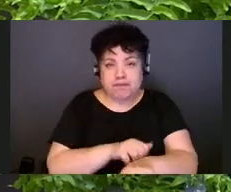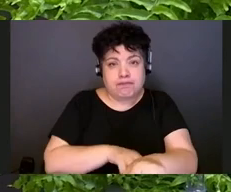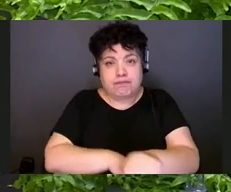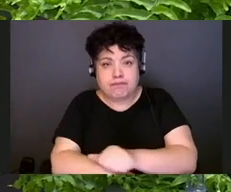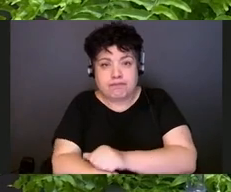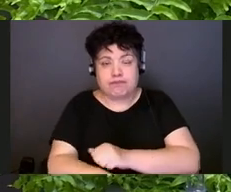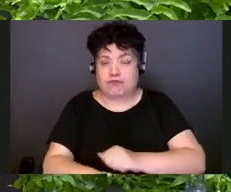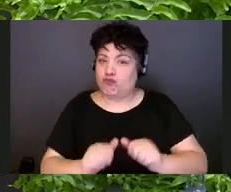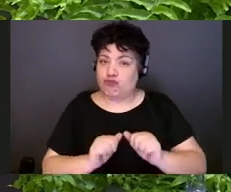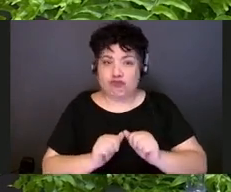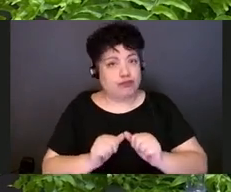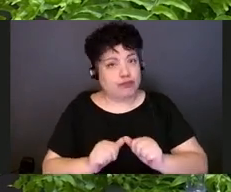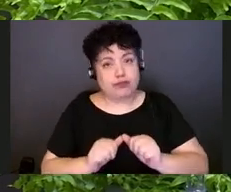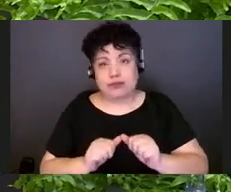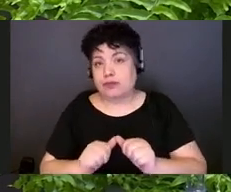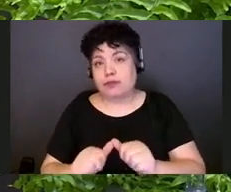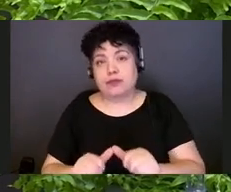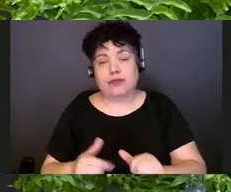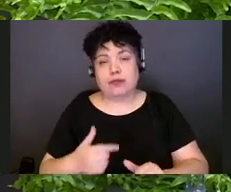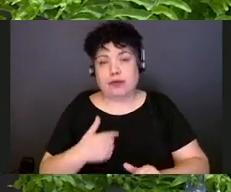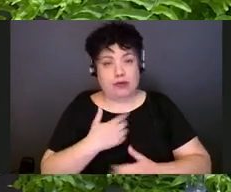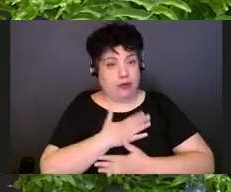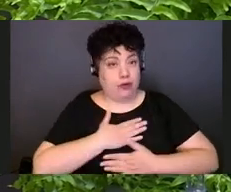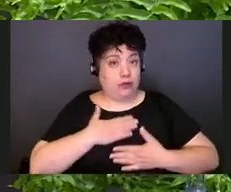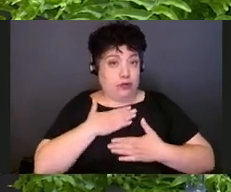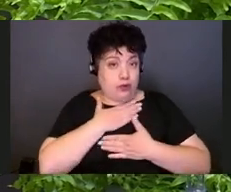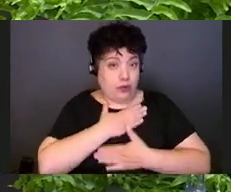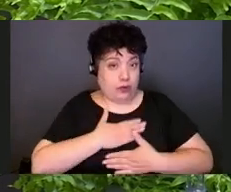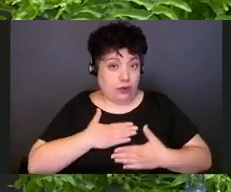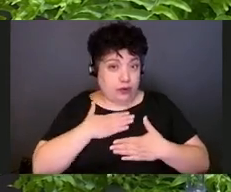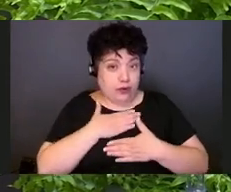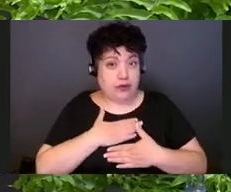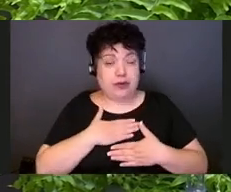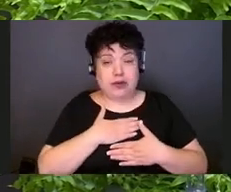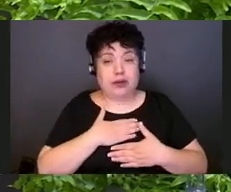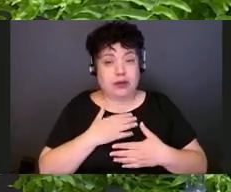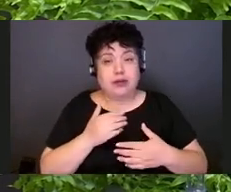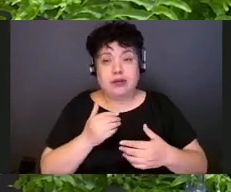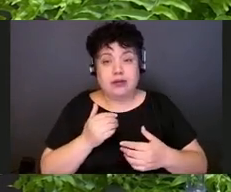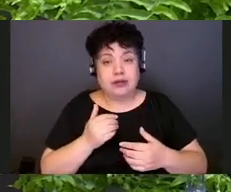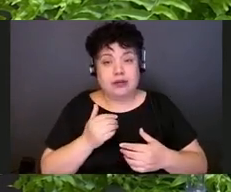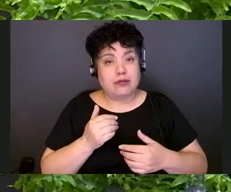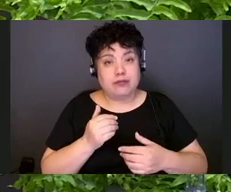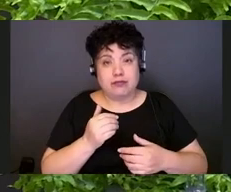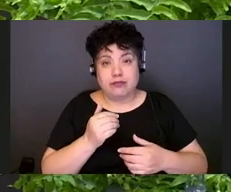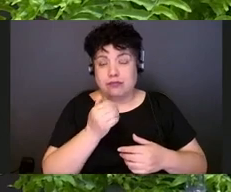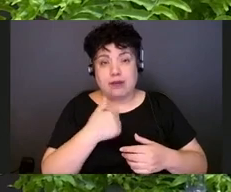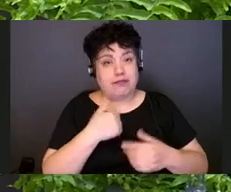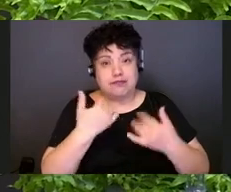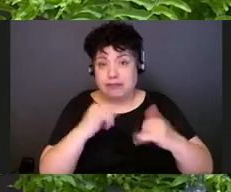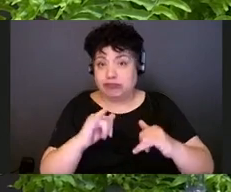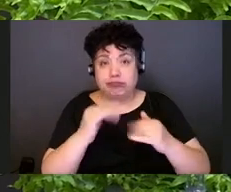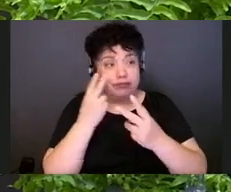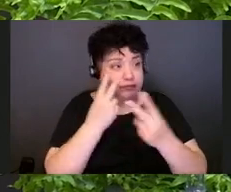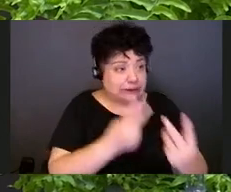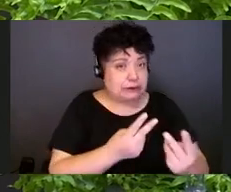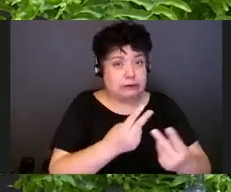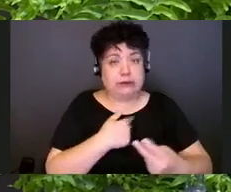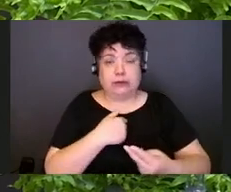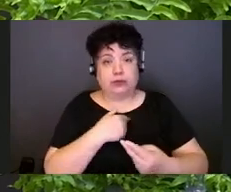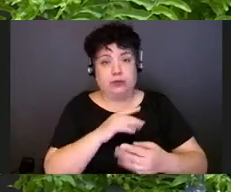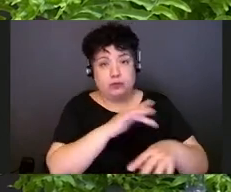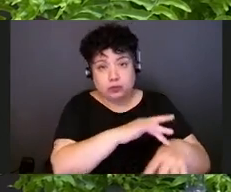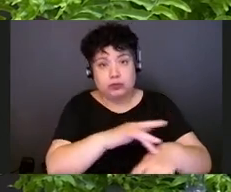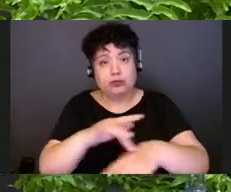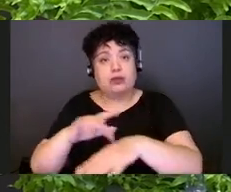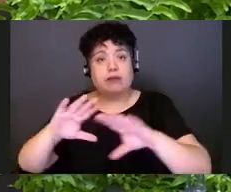I enjoy every minute. I still do touring in classroom a lot of times. If I come